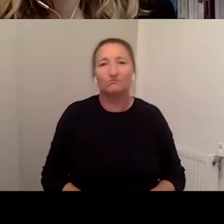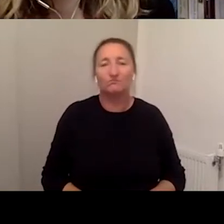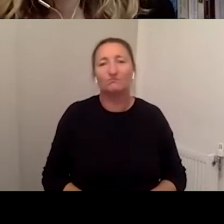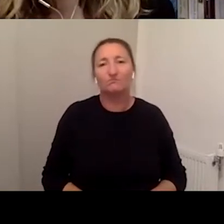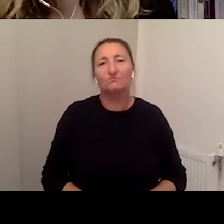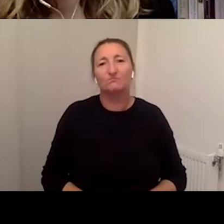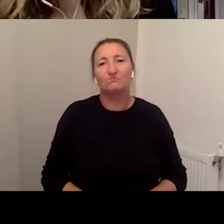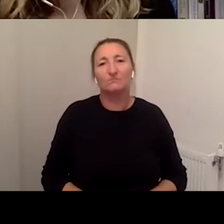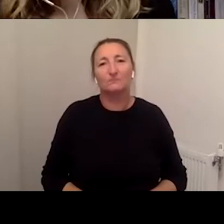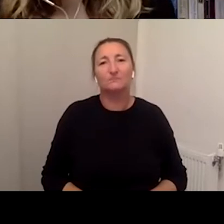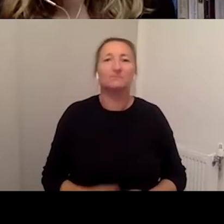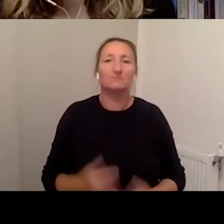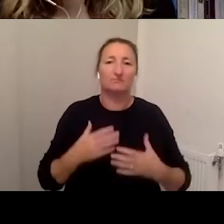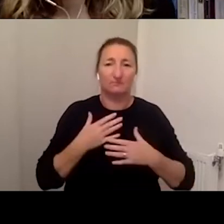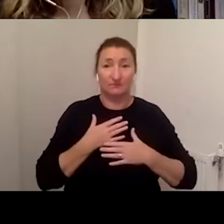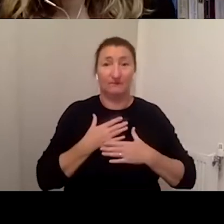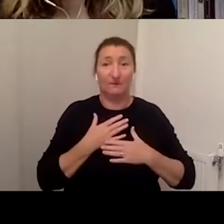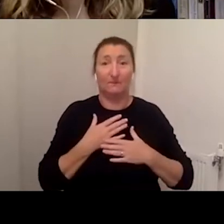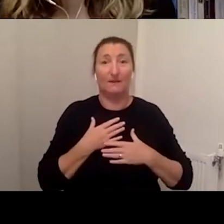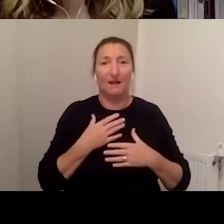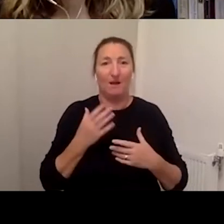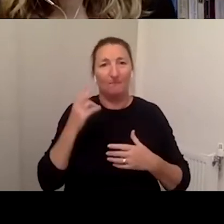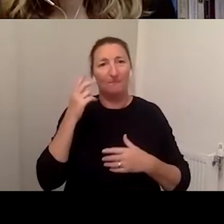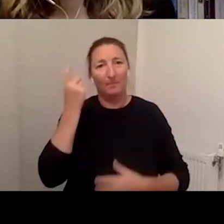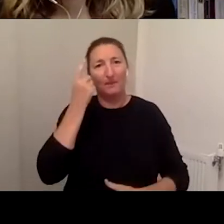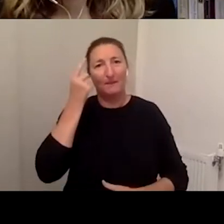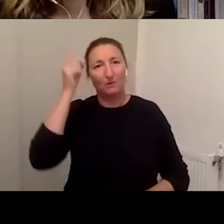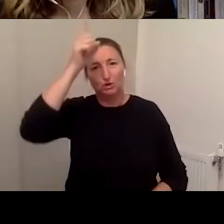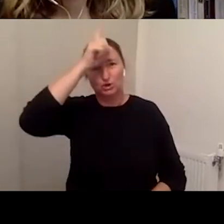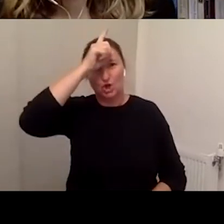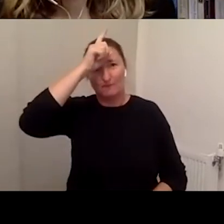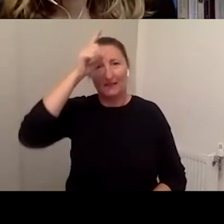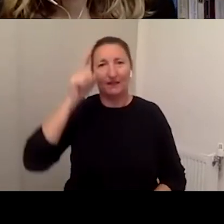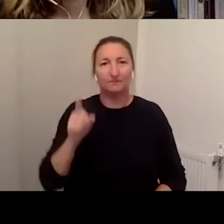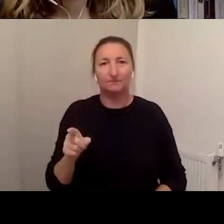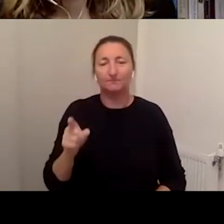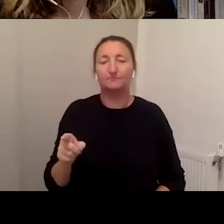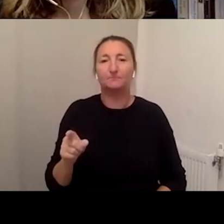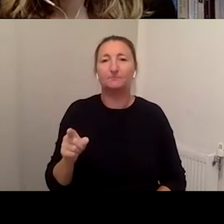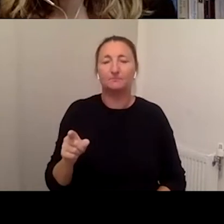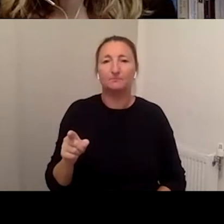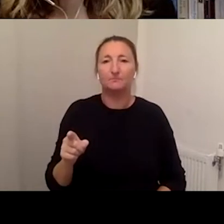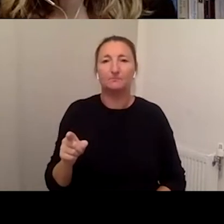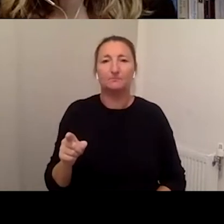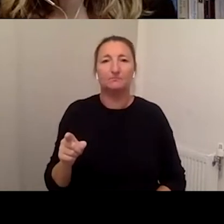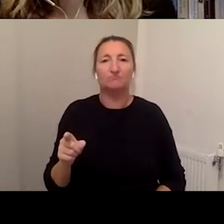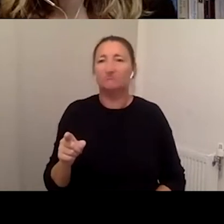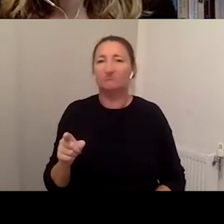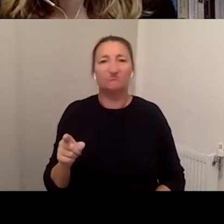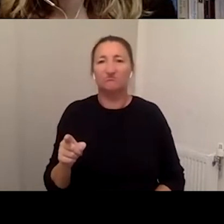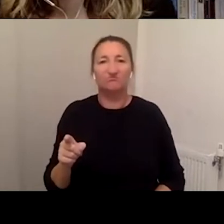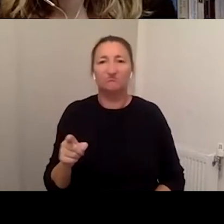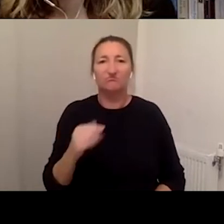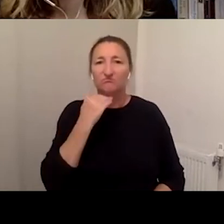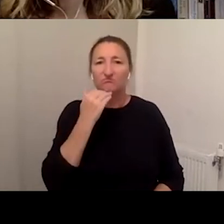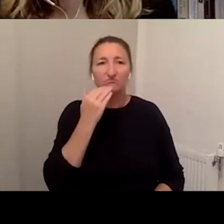at, I'm very much Germany biased, right, in my views. But if you look at that, I mean, Germany we don't have our own